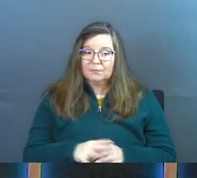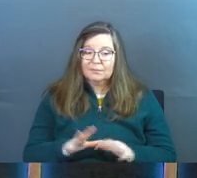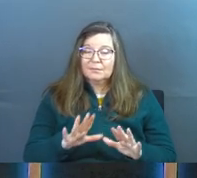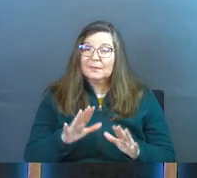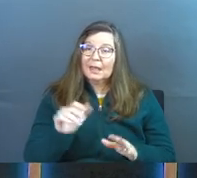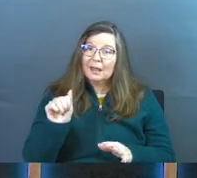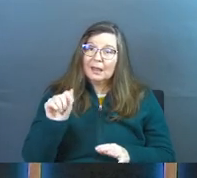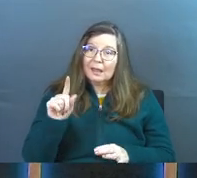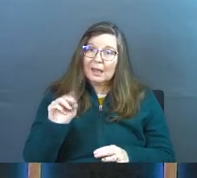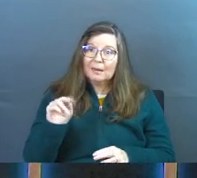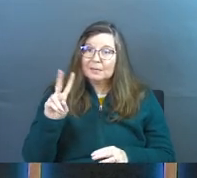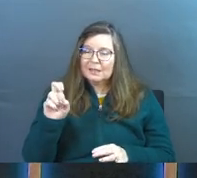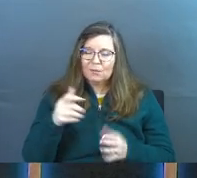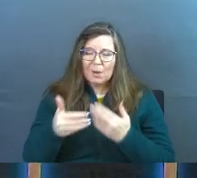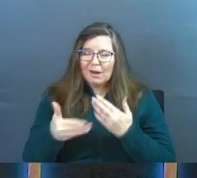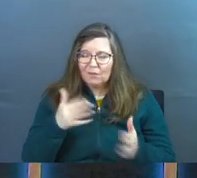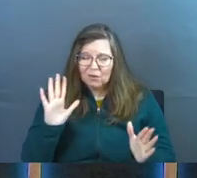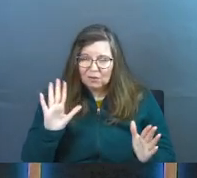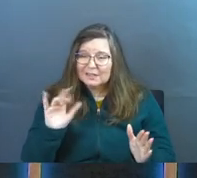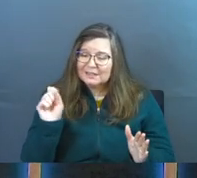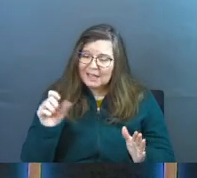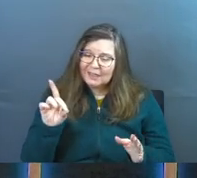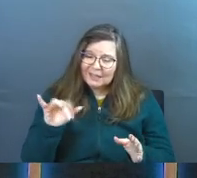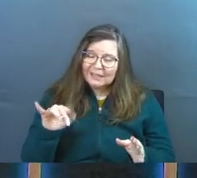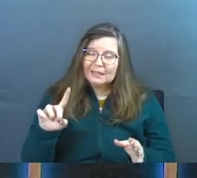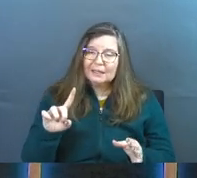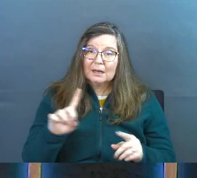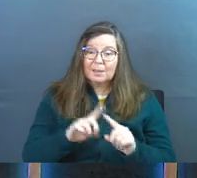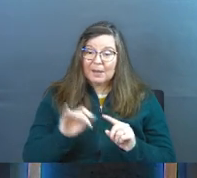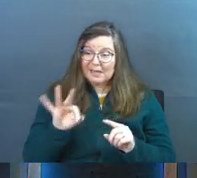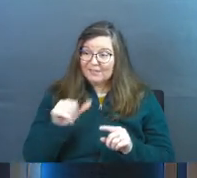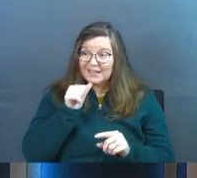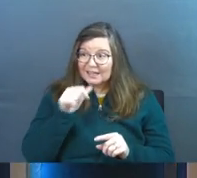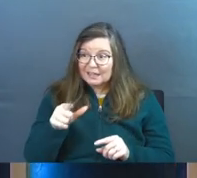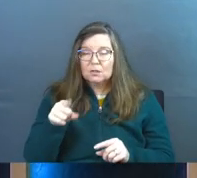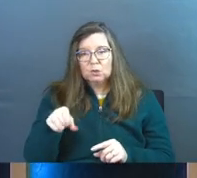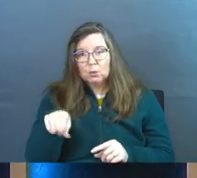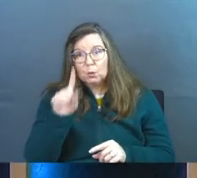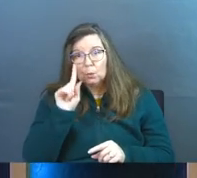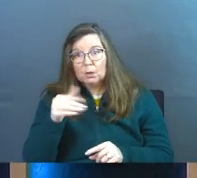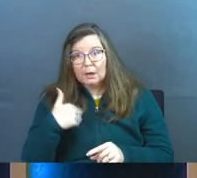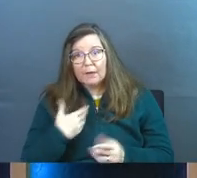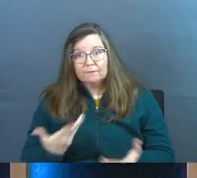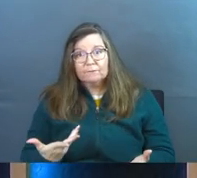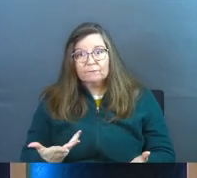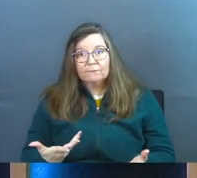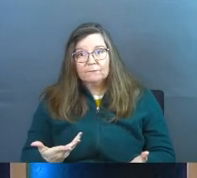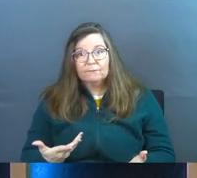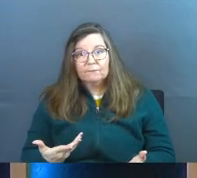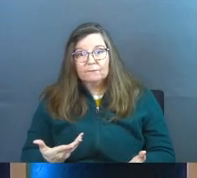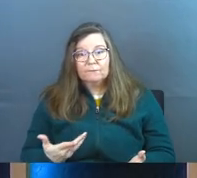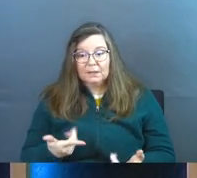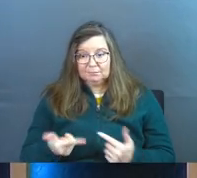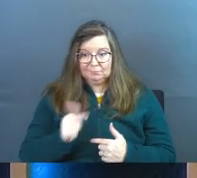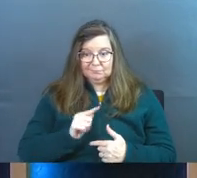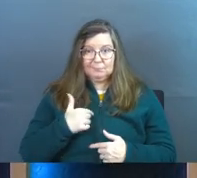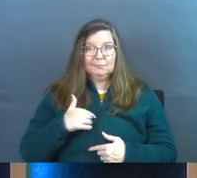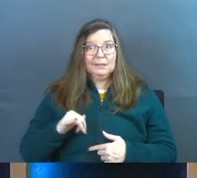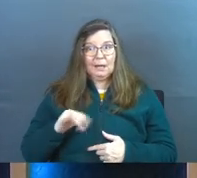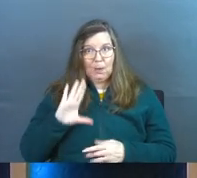Okay, Adam and Eve, whatever. Yeah, they did. But if they hadn't, you would have. So would